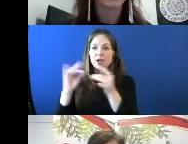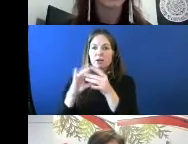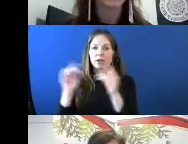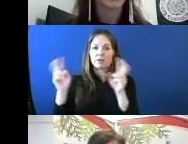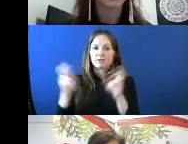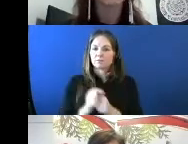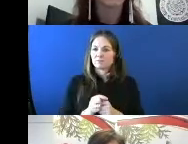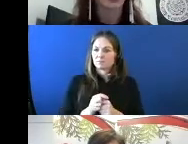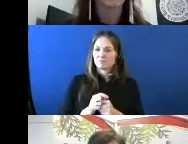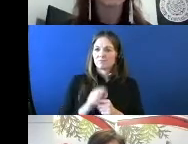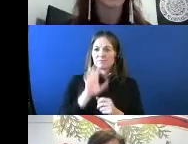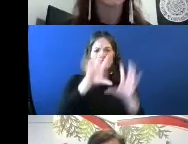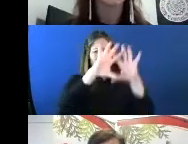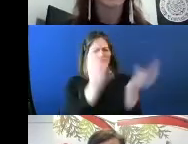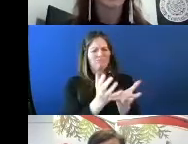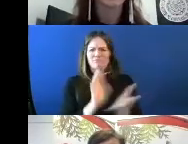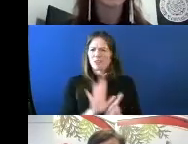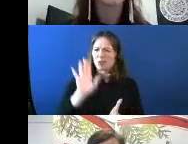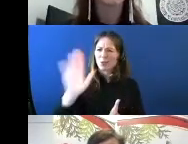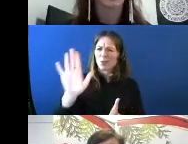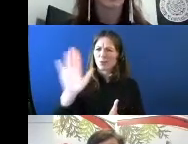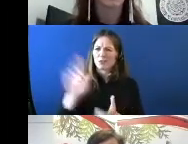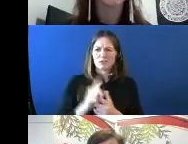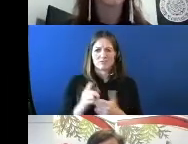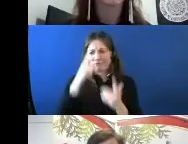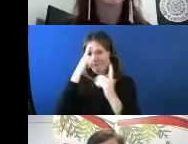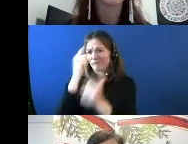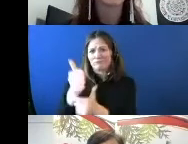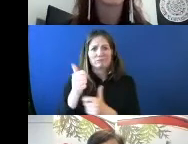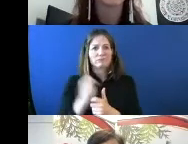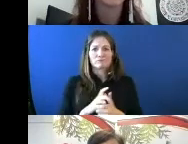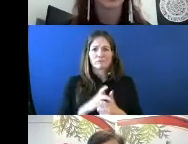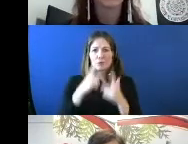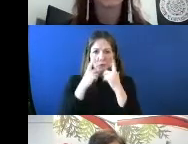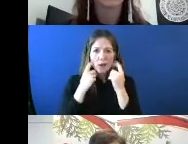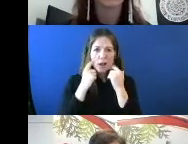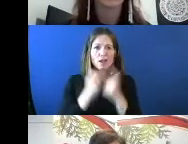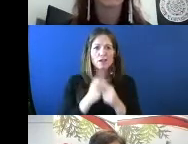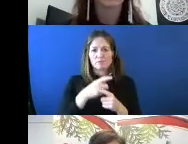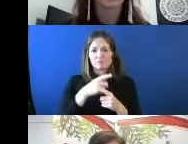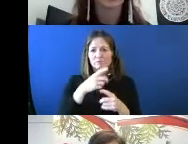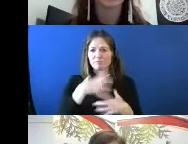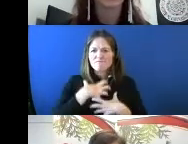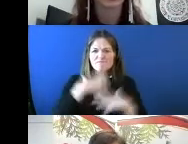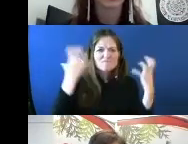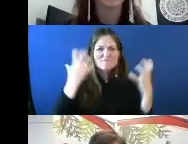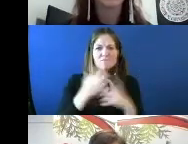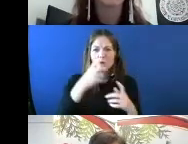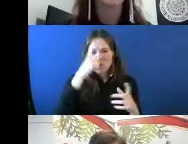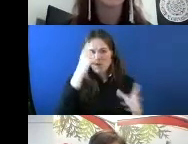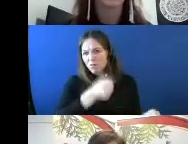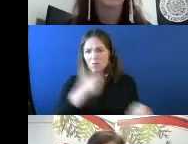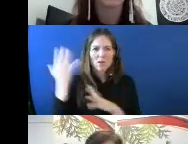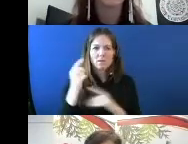it what you will. Cry over it, get angry, forget it, but don't say in years to come that you would have lived your life differently